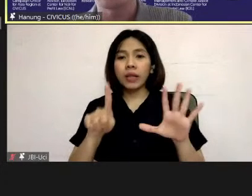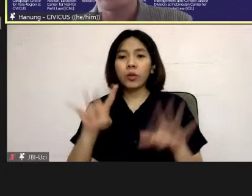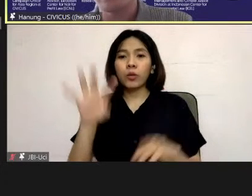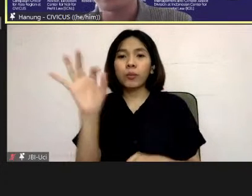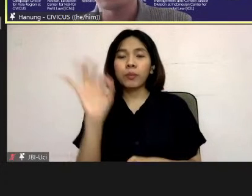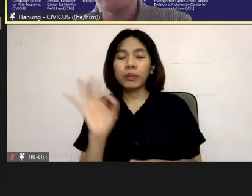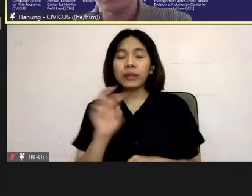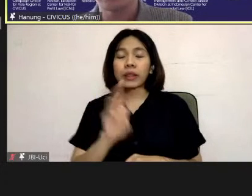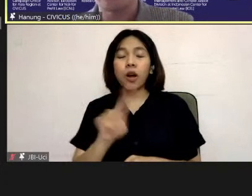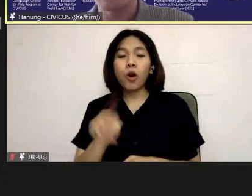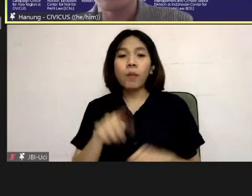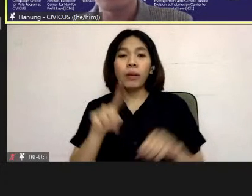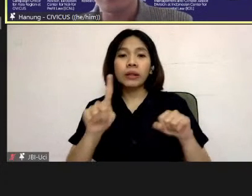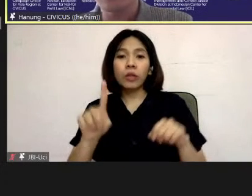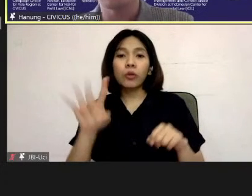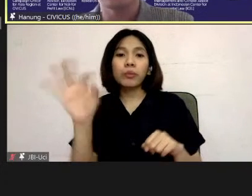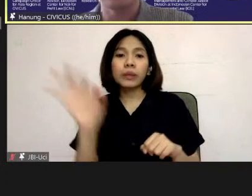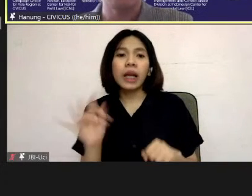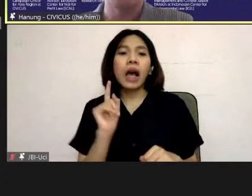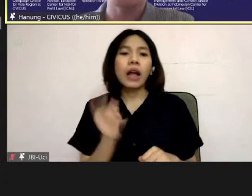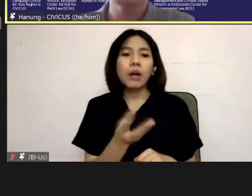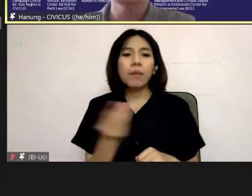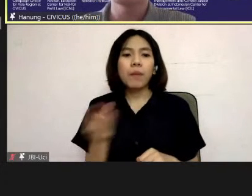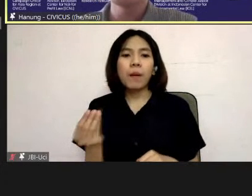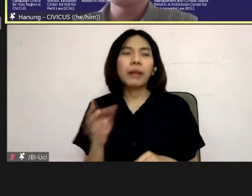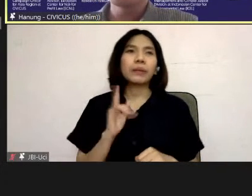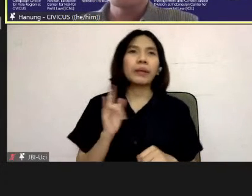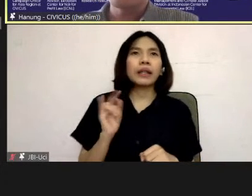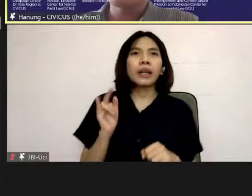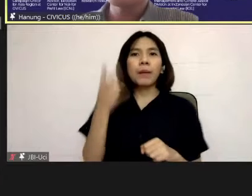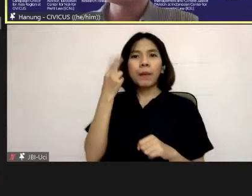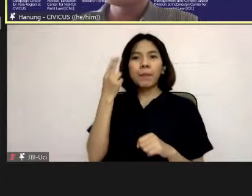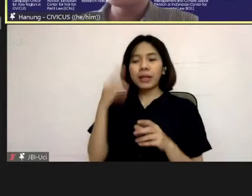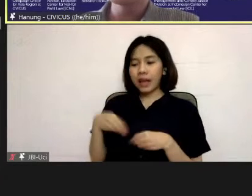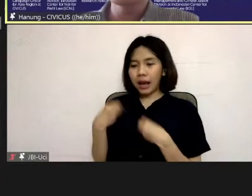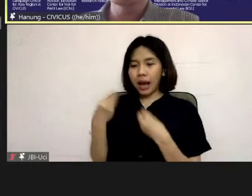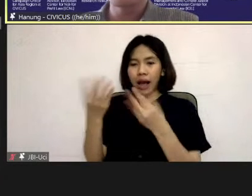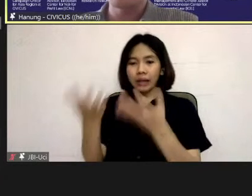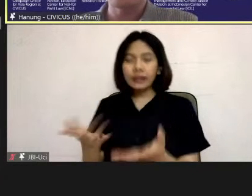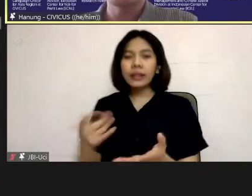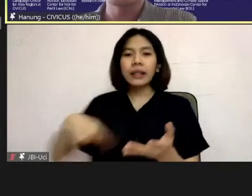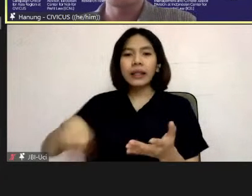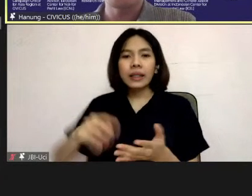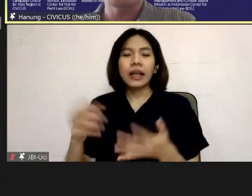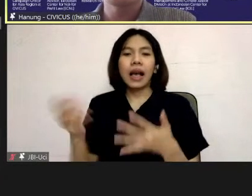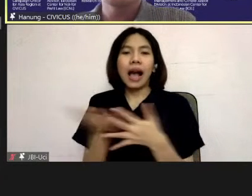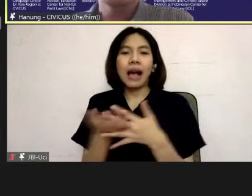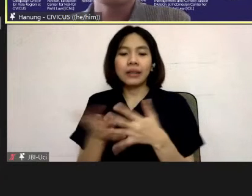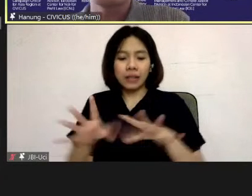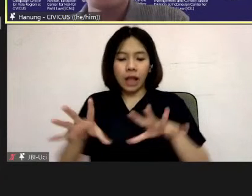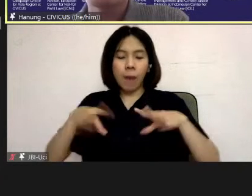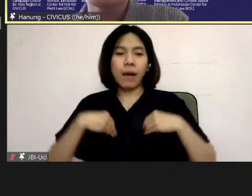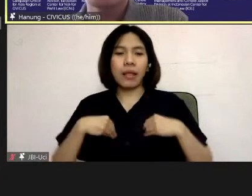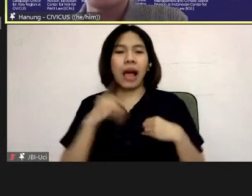government, with a healthy civil society exists in the countries. And on the regional background, if you might